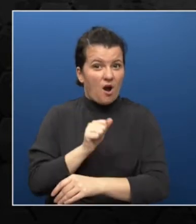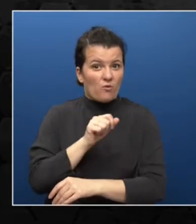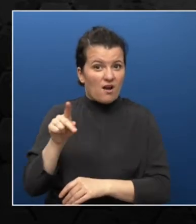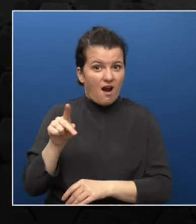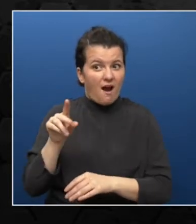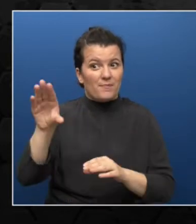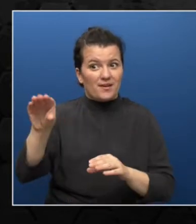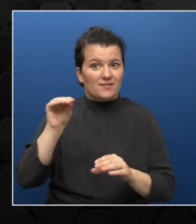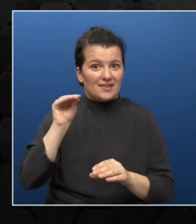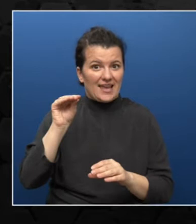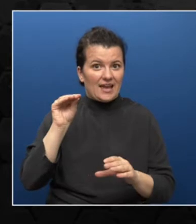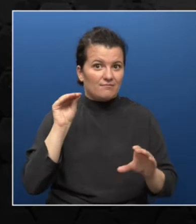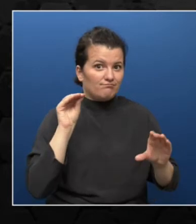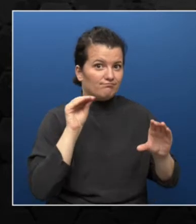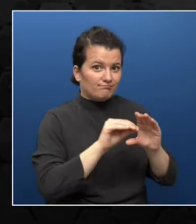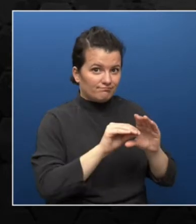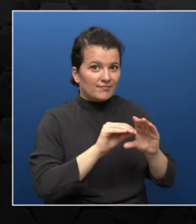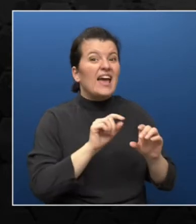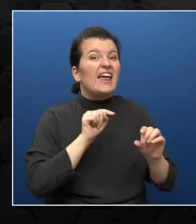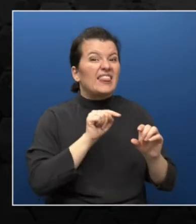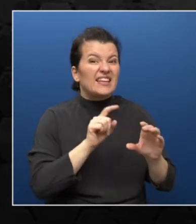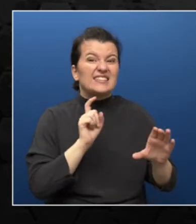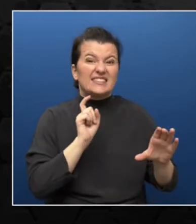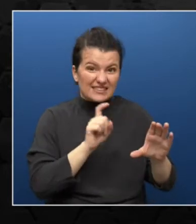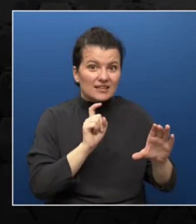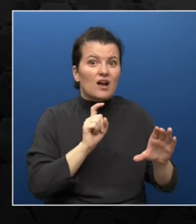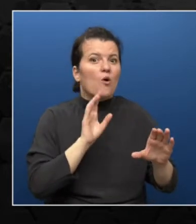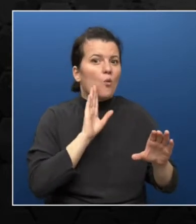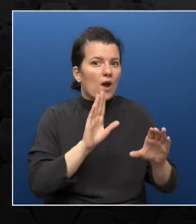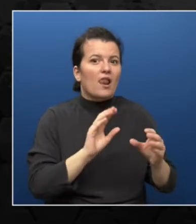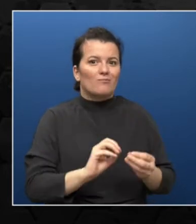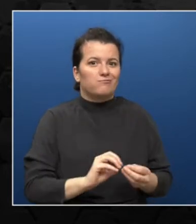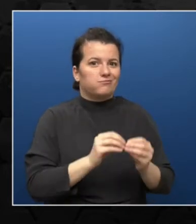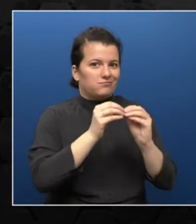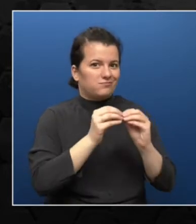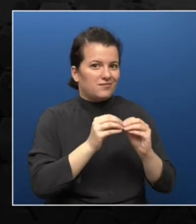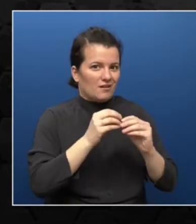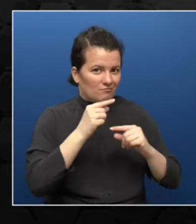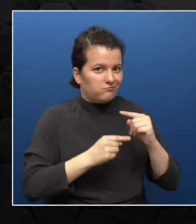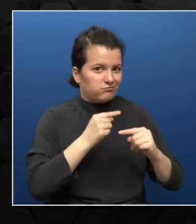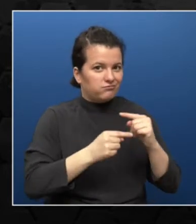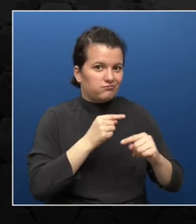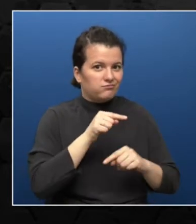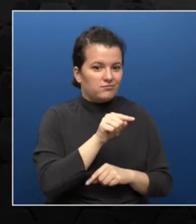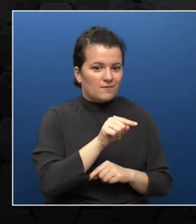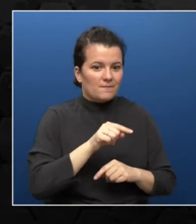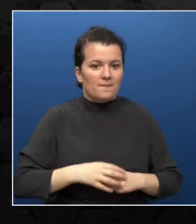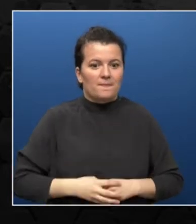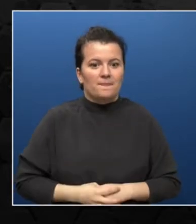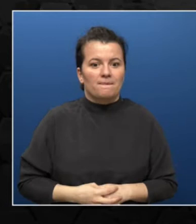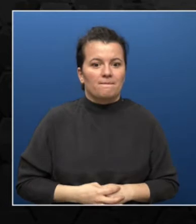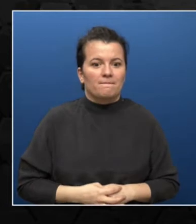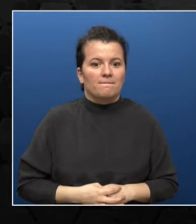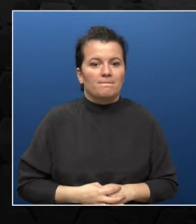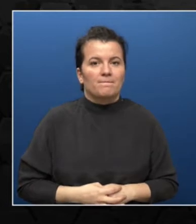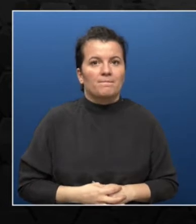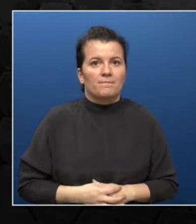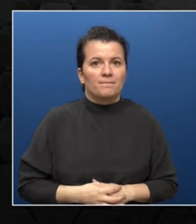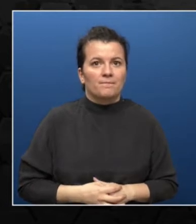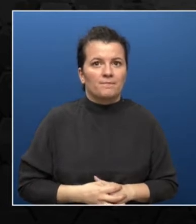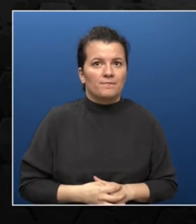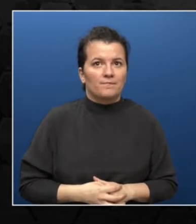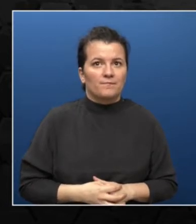we call like the function, it's gonna create itself, right? So here we are basically creating language info, and we are sending